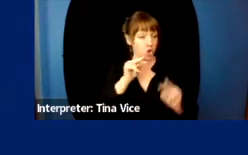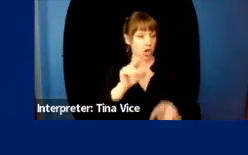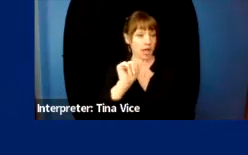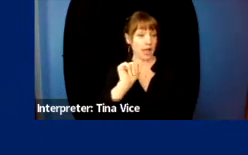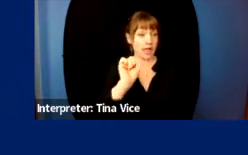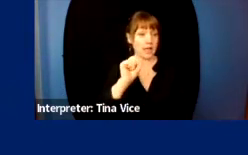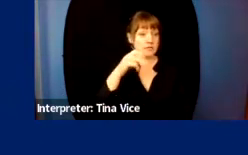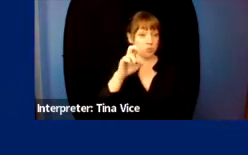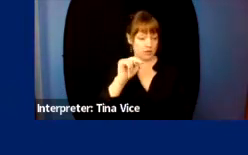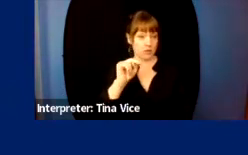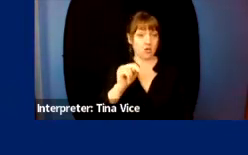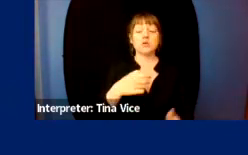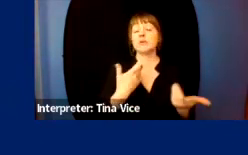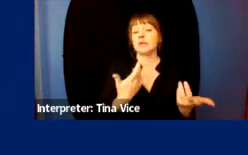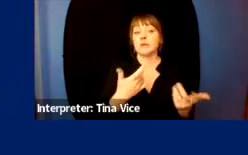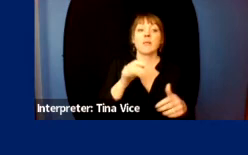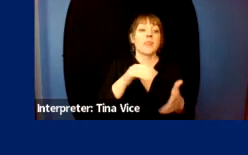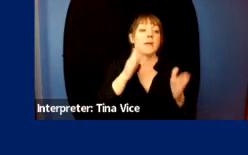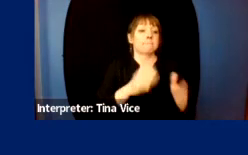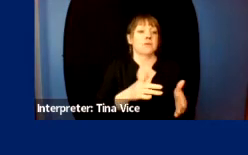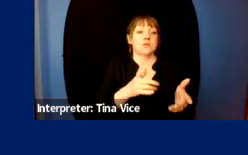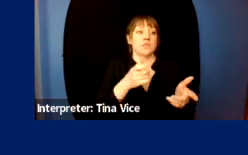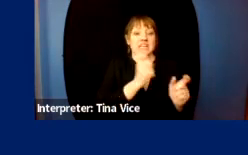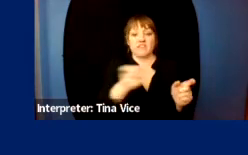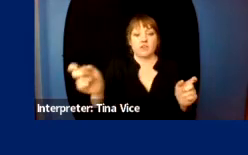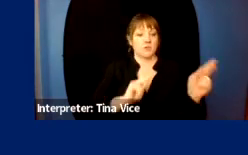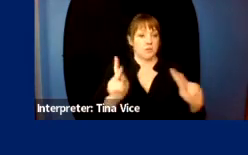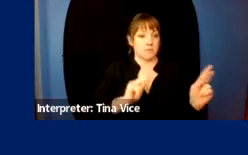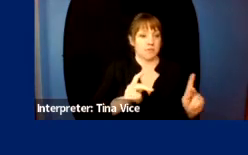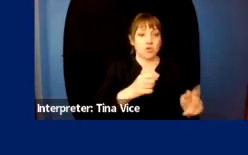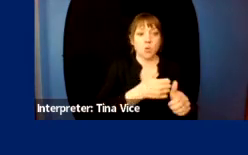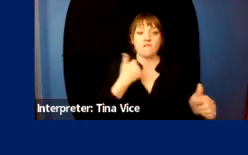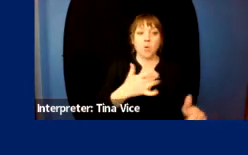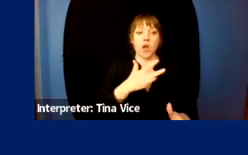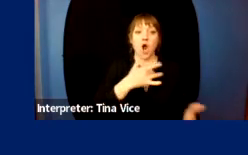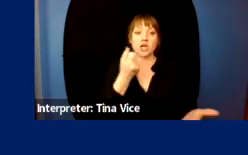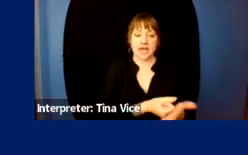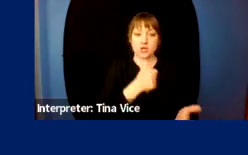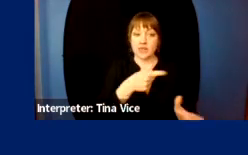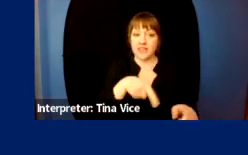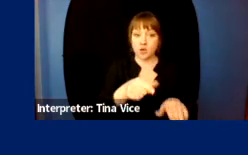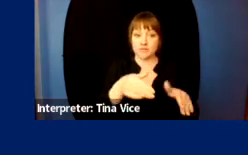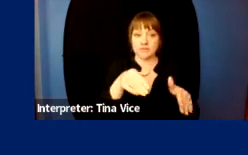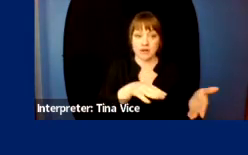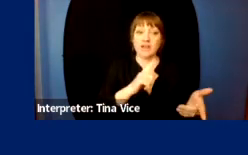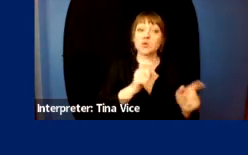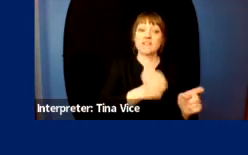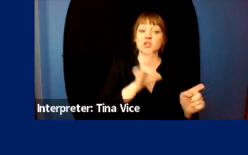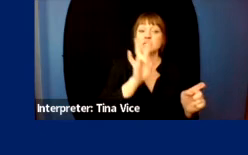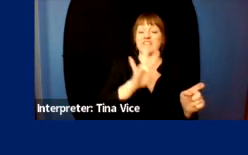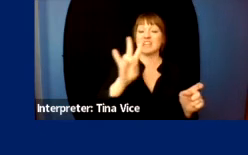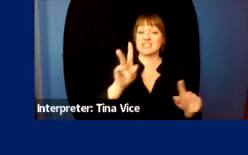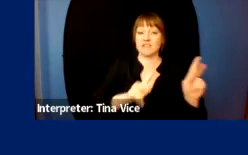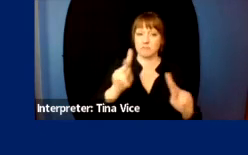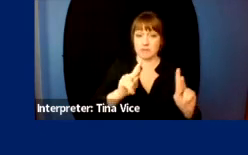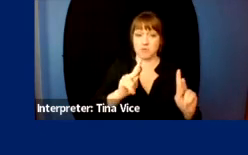a heart attack that doesn't kill someone, we have to give it to 77 people before we prevent that heart attack. But we do it all